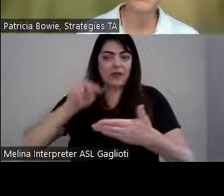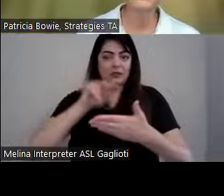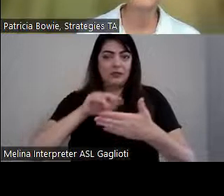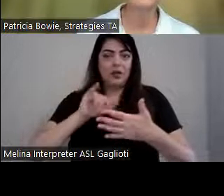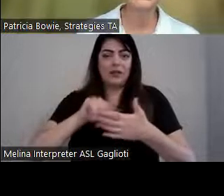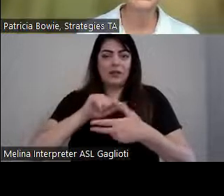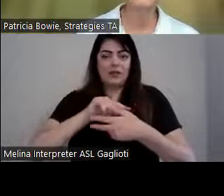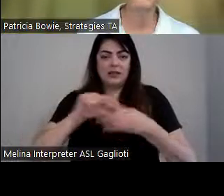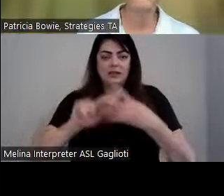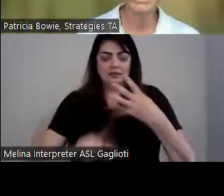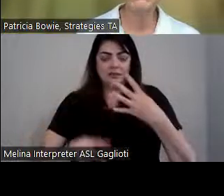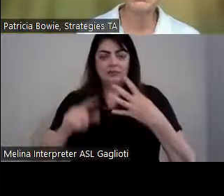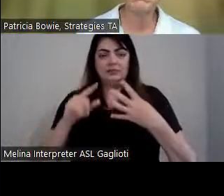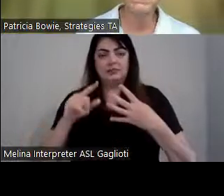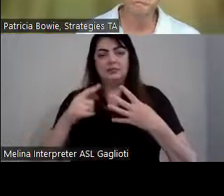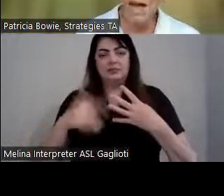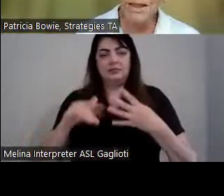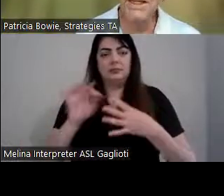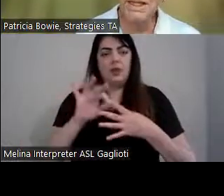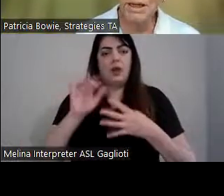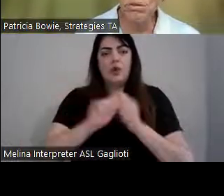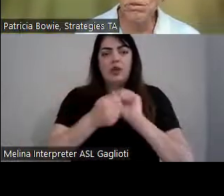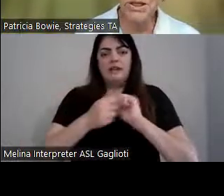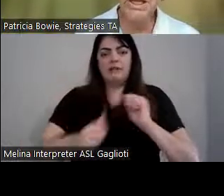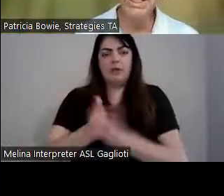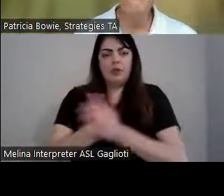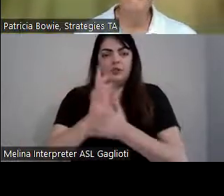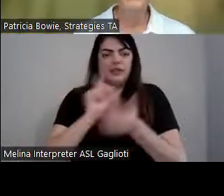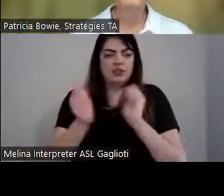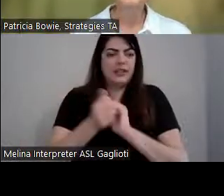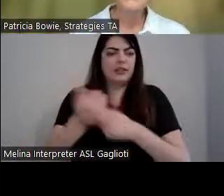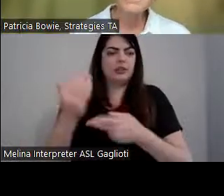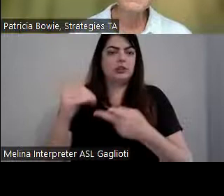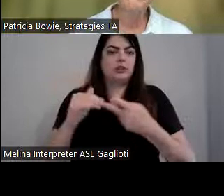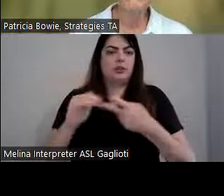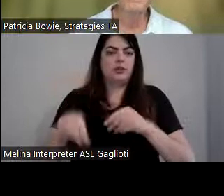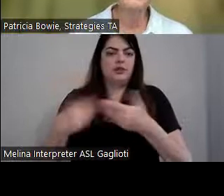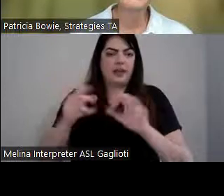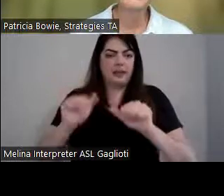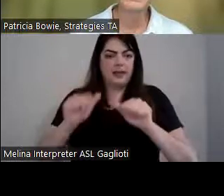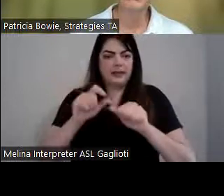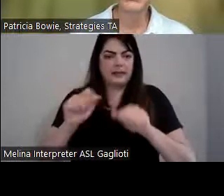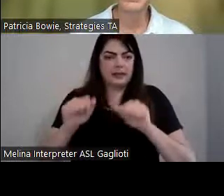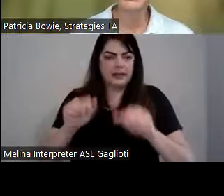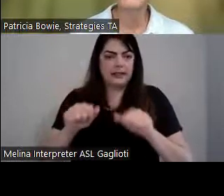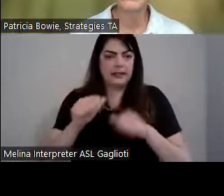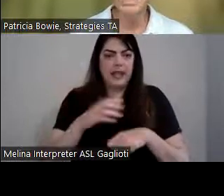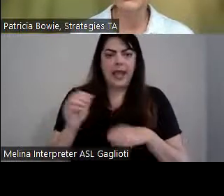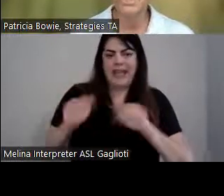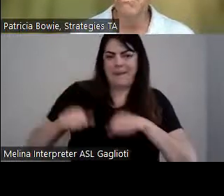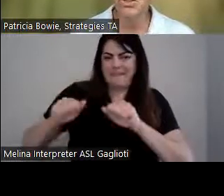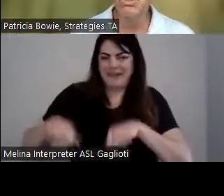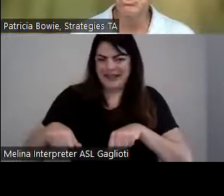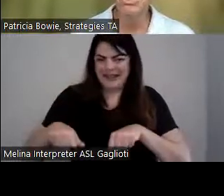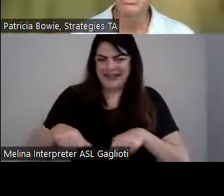The motivation for change, your provider capacity and capability, your system capacity and capability /